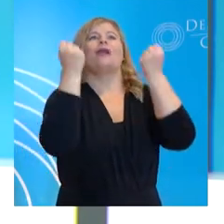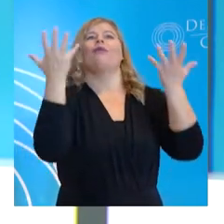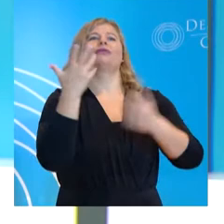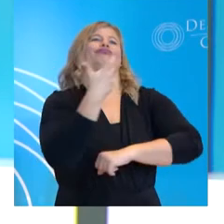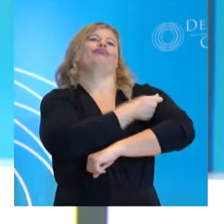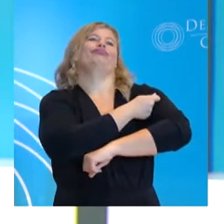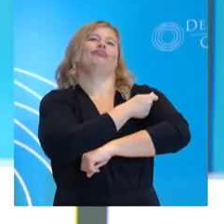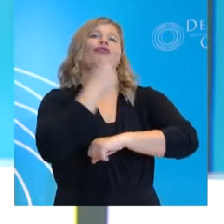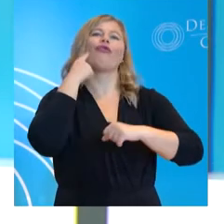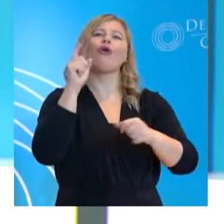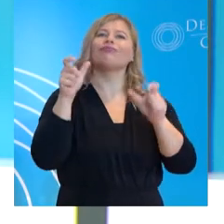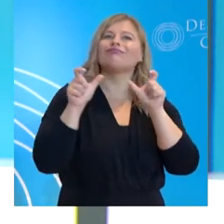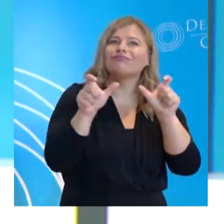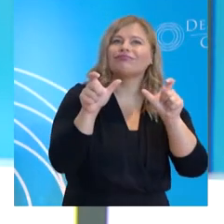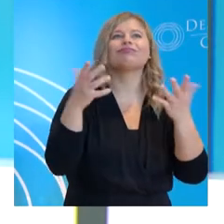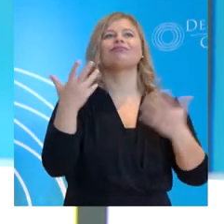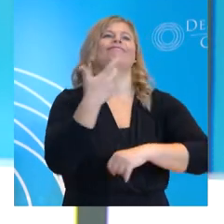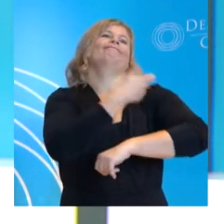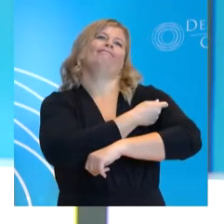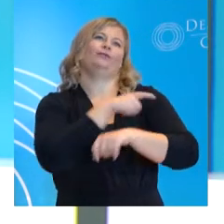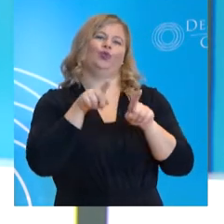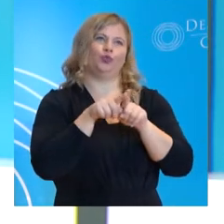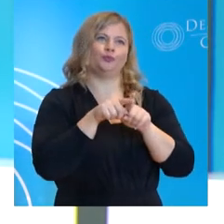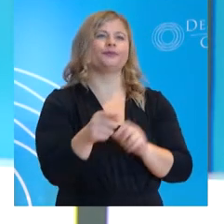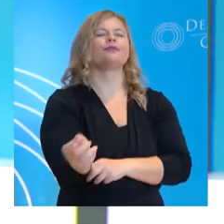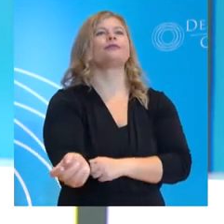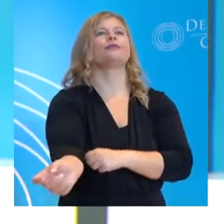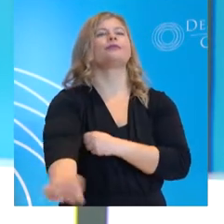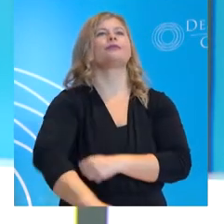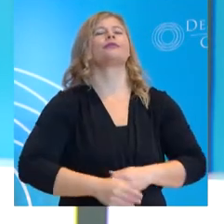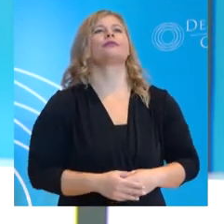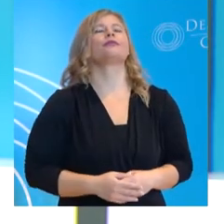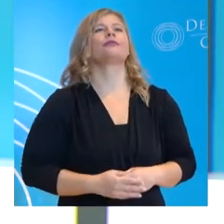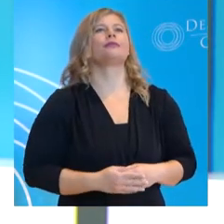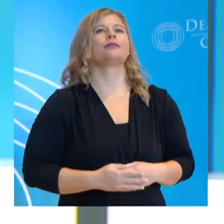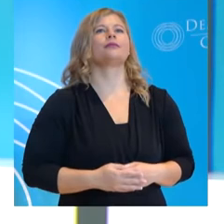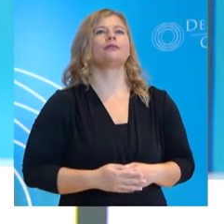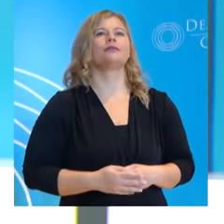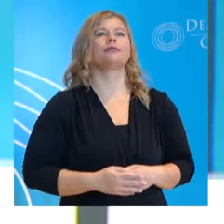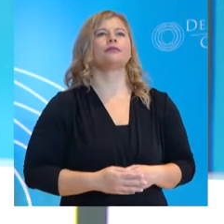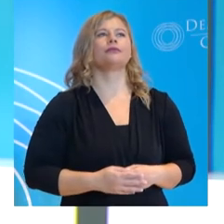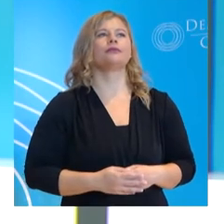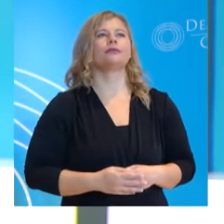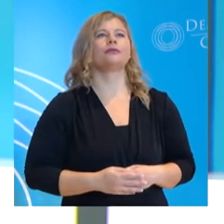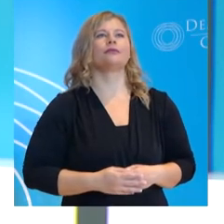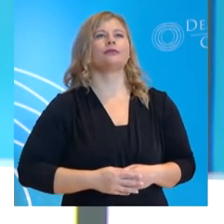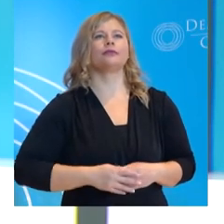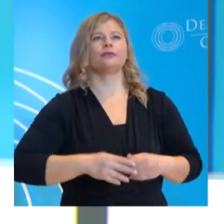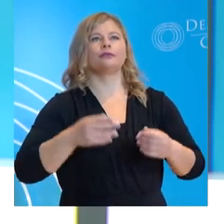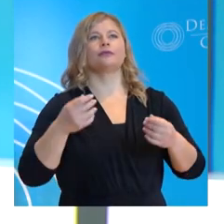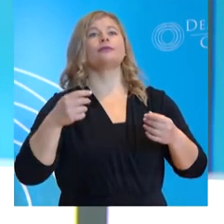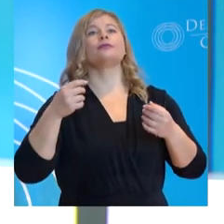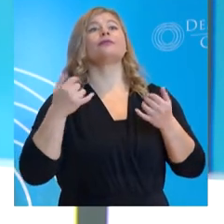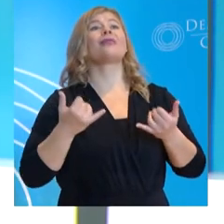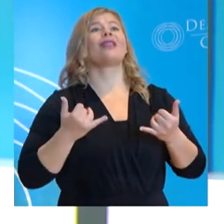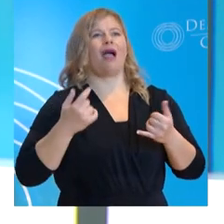pandemic. And if you look at the data, we have around 300 people in our intensive care units as we speak.